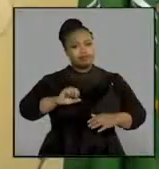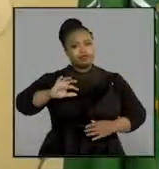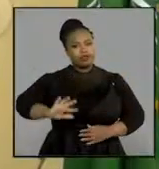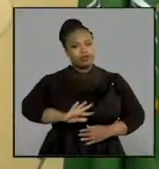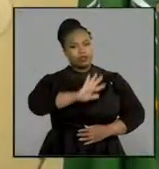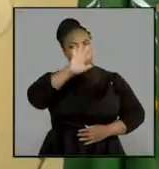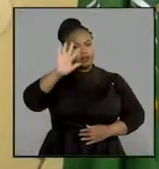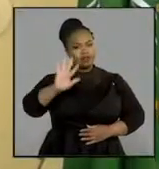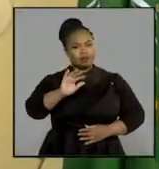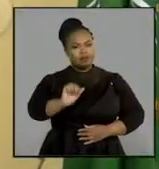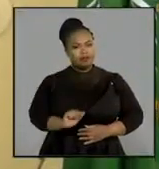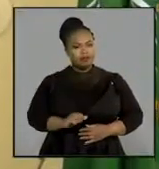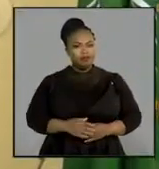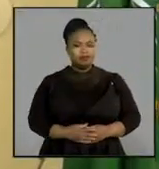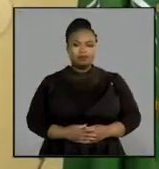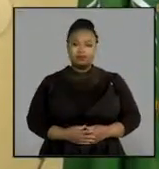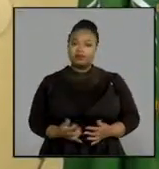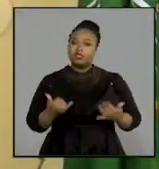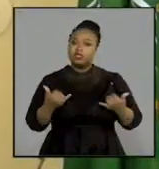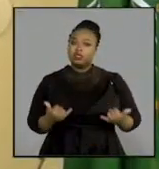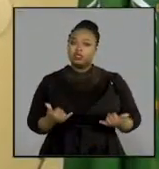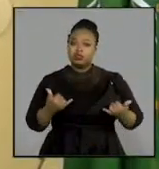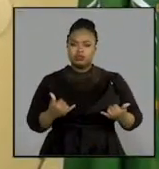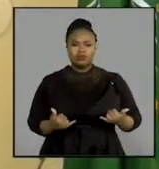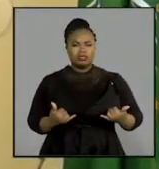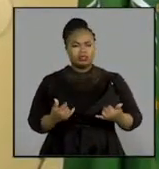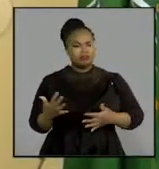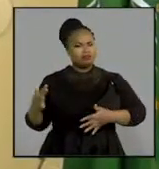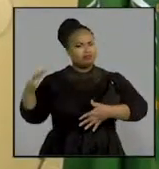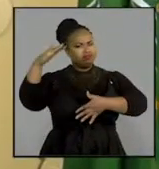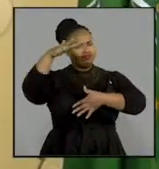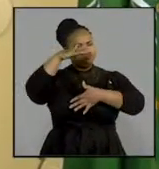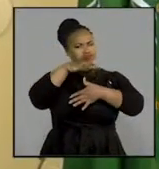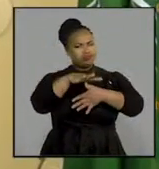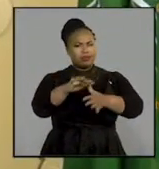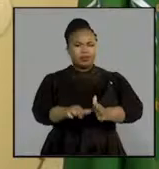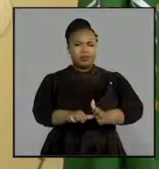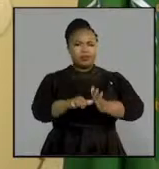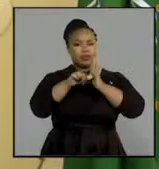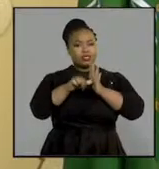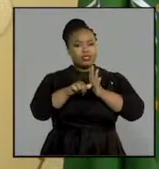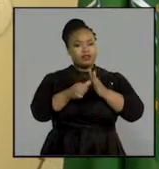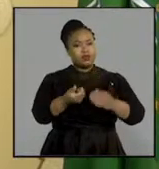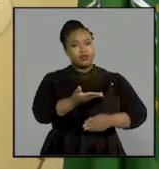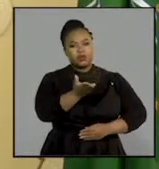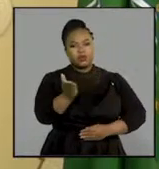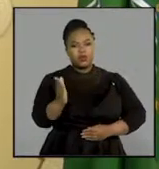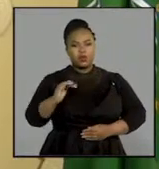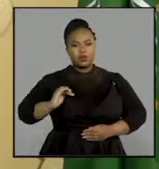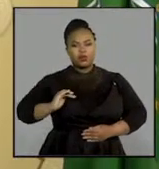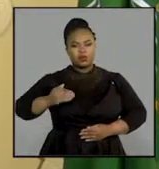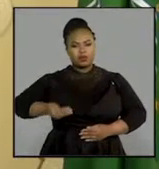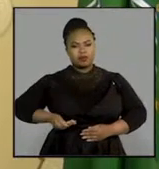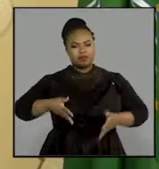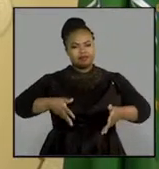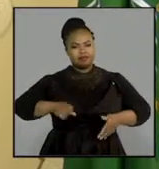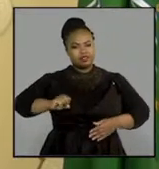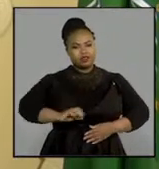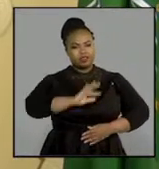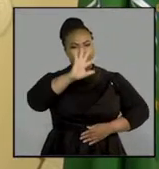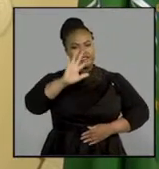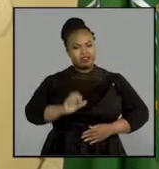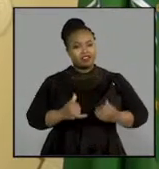Fellow South Africans, today is an important day in the life of the women of our